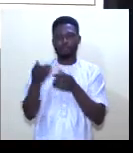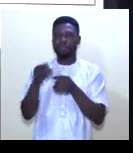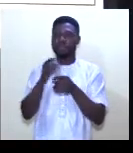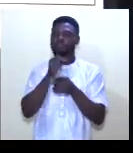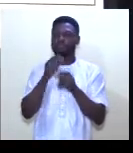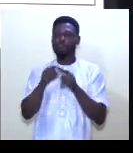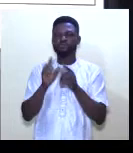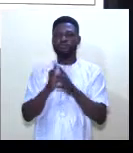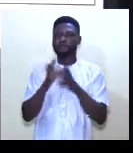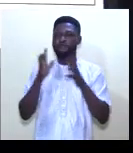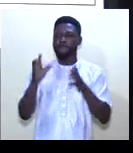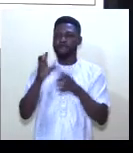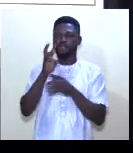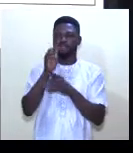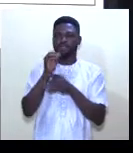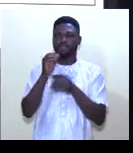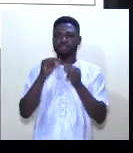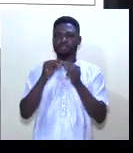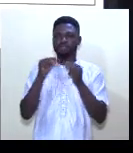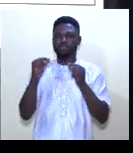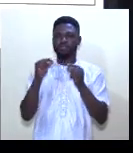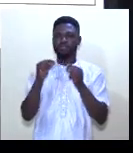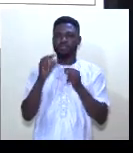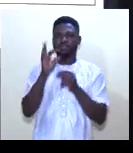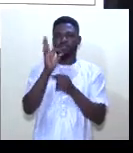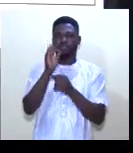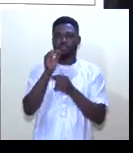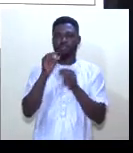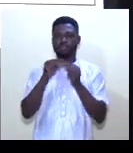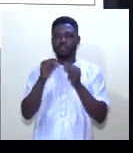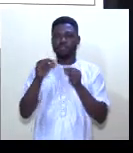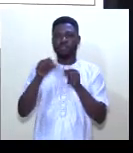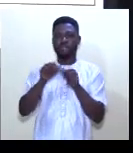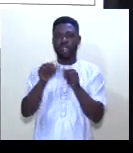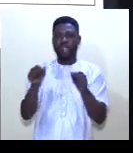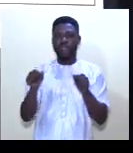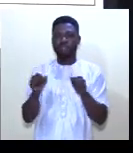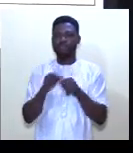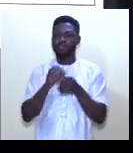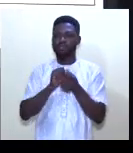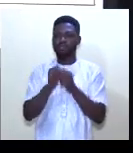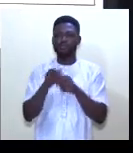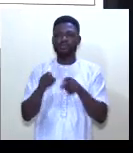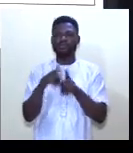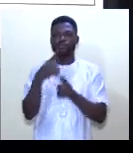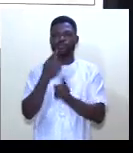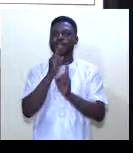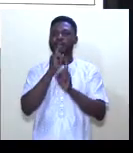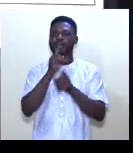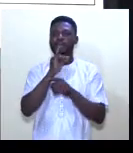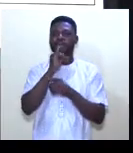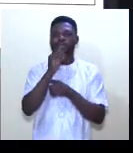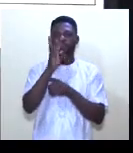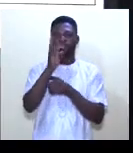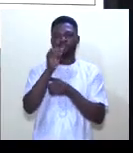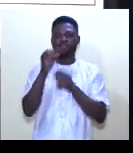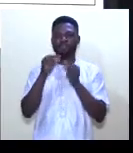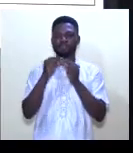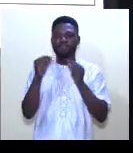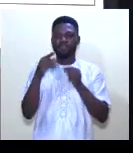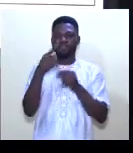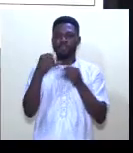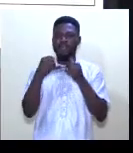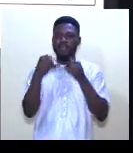to here, the angle is not so much. 60 degrees, the 90-degree angle is right there. So the answer is 60